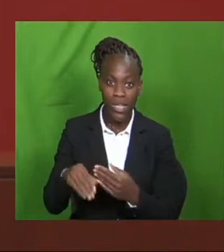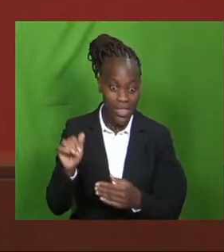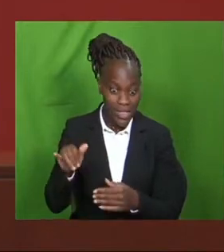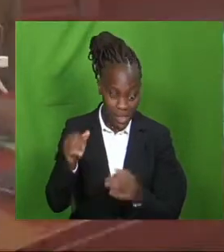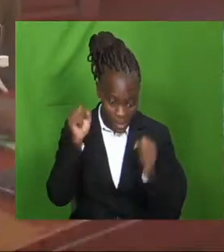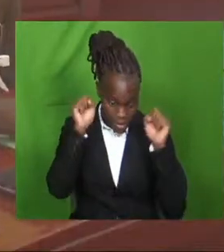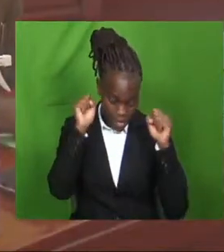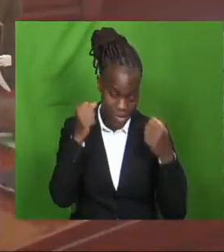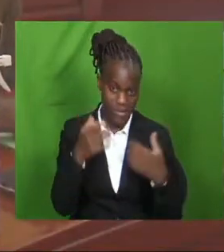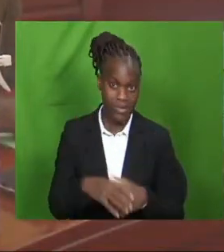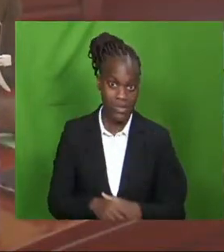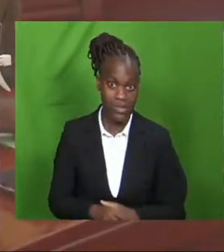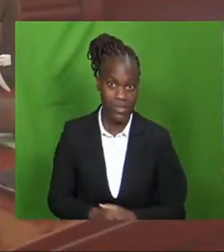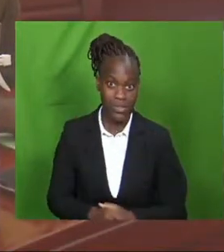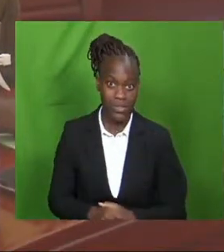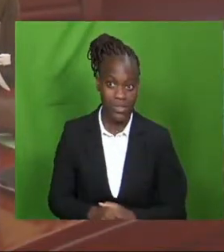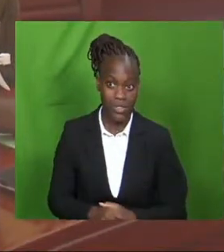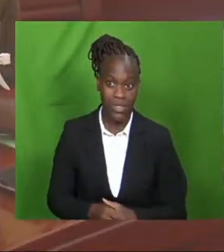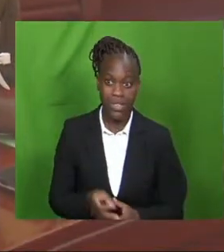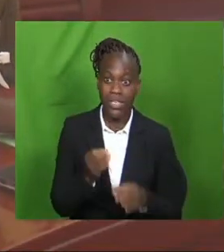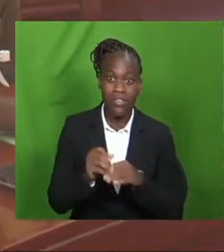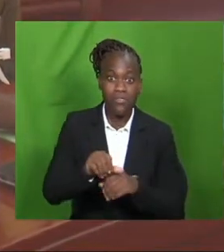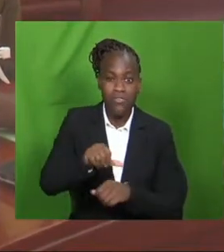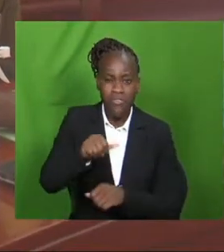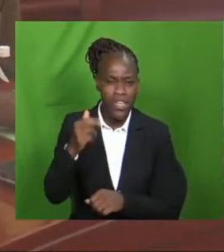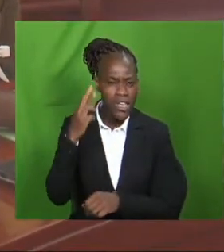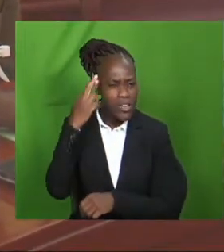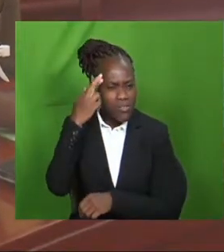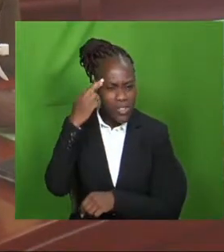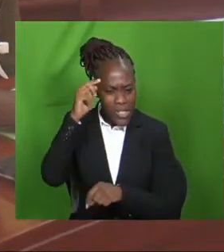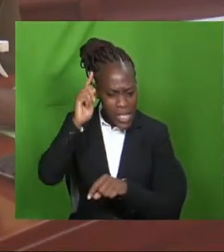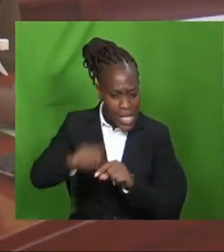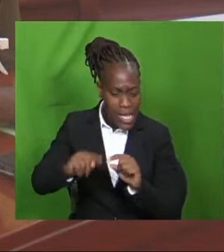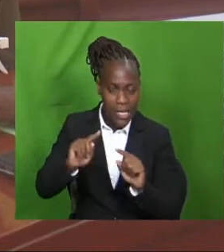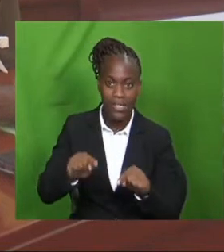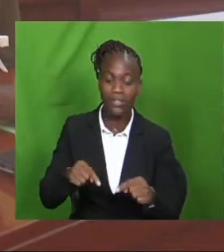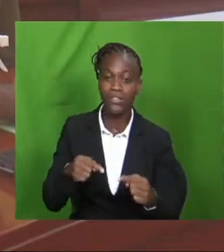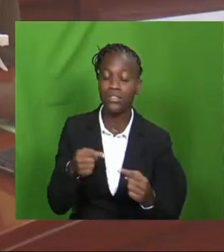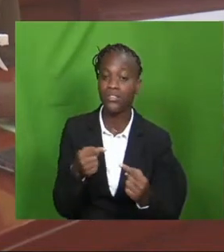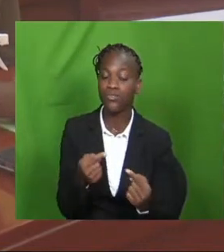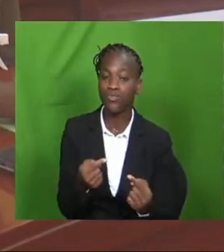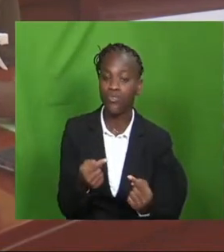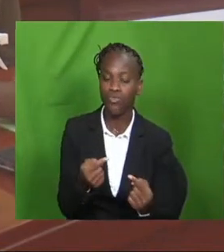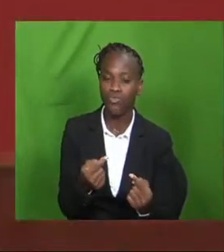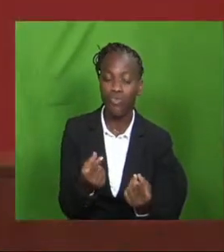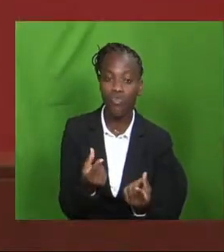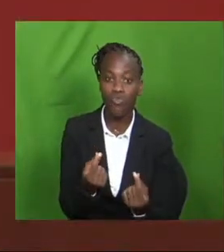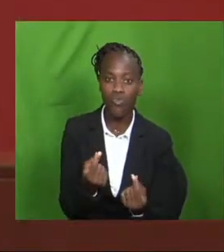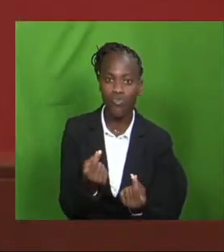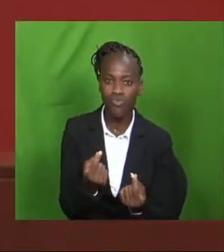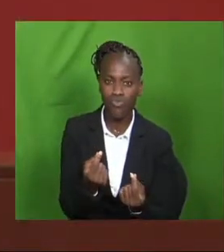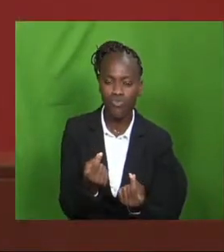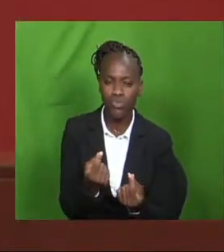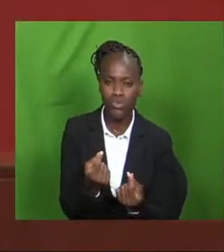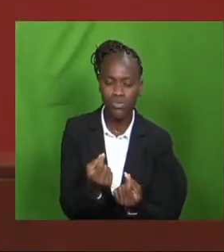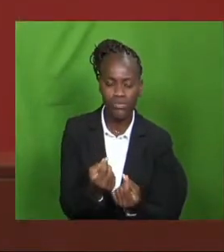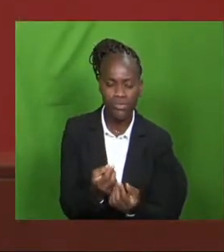serious. If for any reason you cannot attend, get back in touch with me.